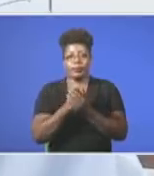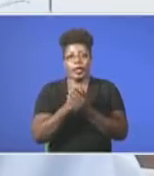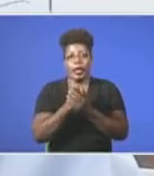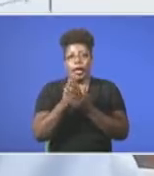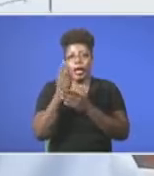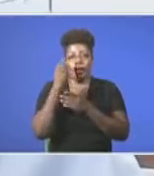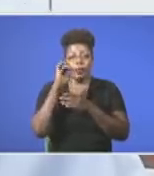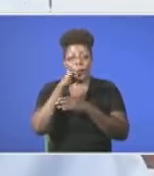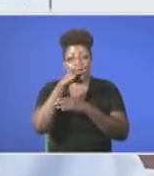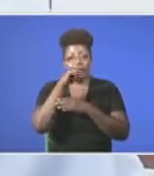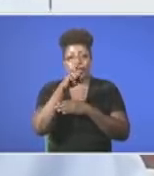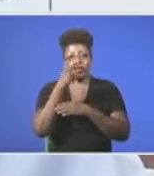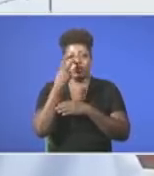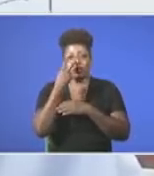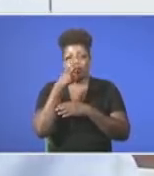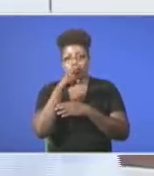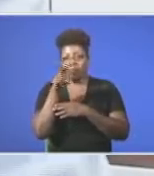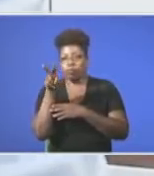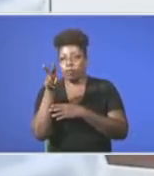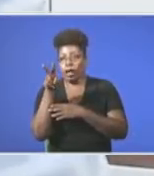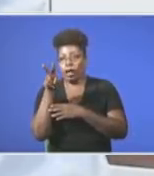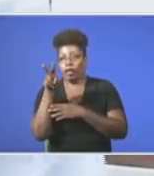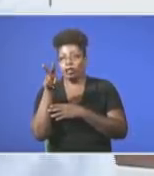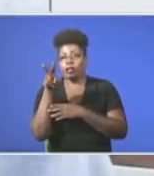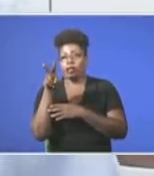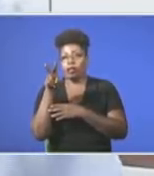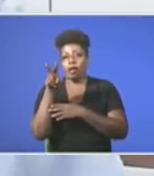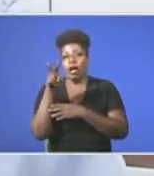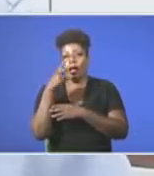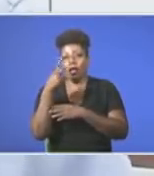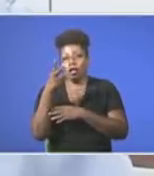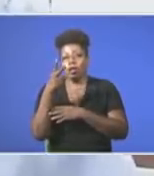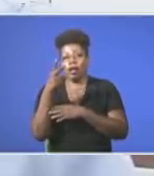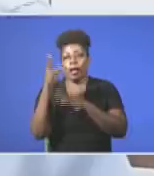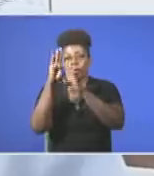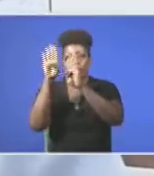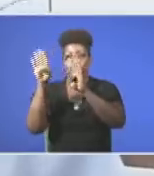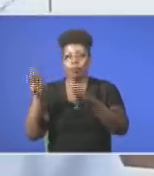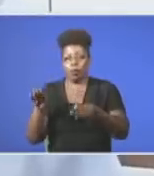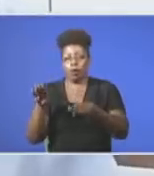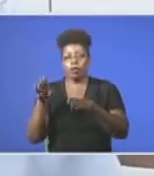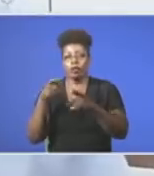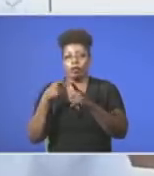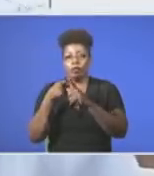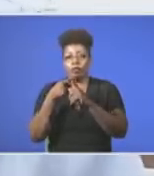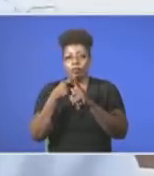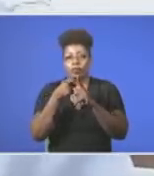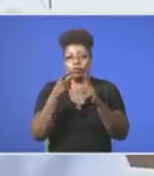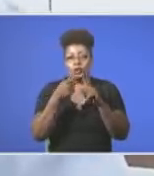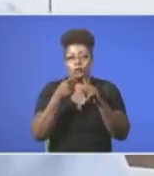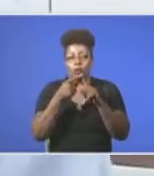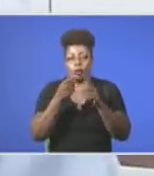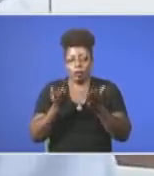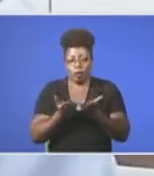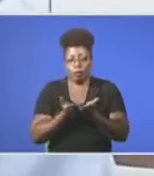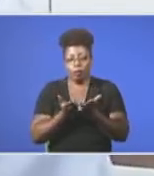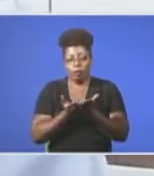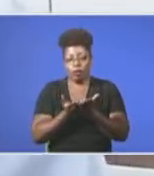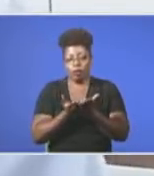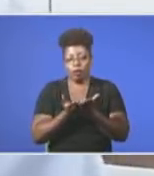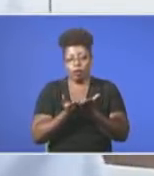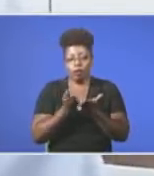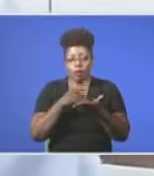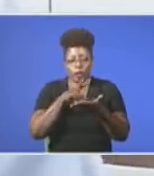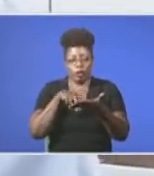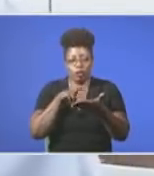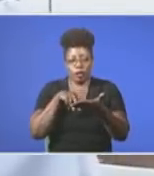and hold that. They also need to diverge their eyes and look at the chalkboard, and going from the chalkboard to their books or whatever they're